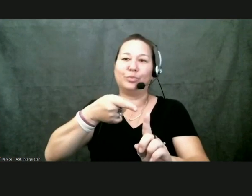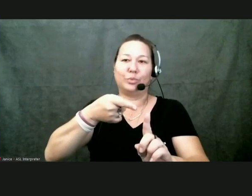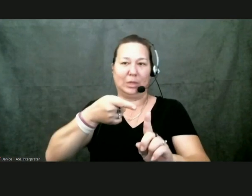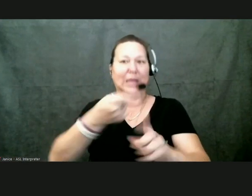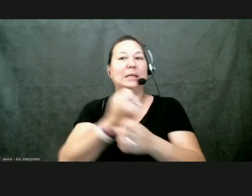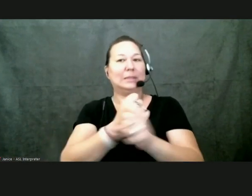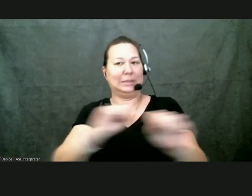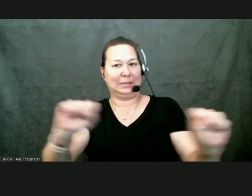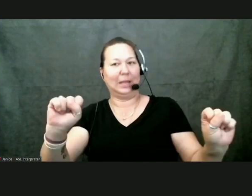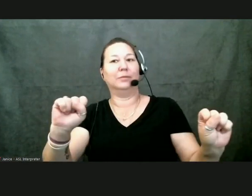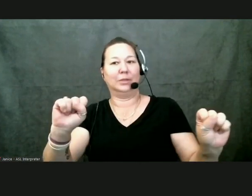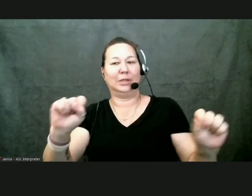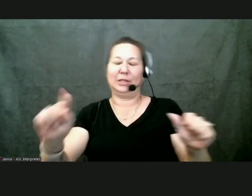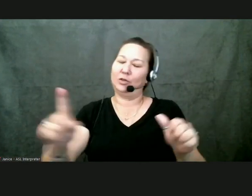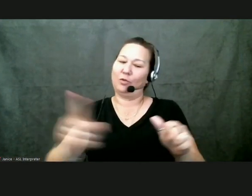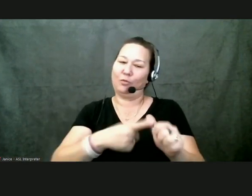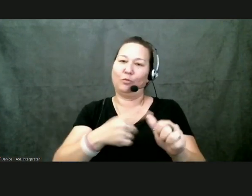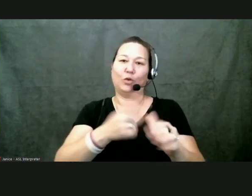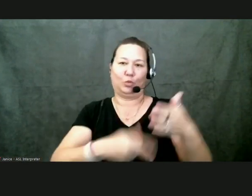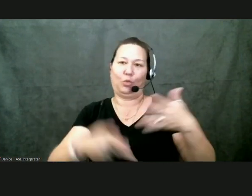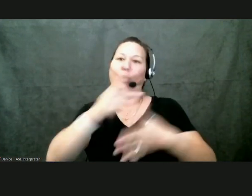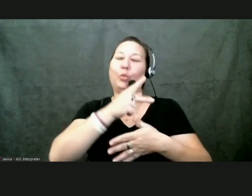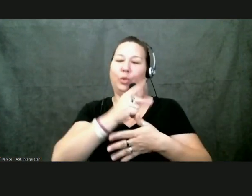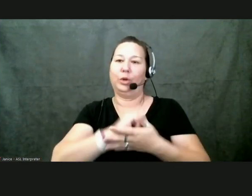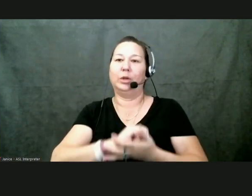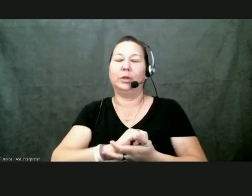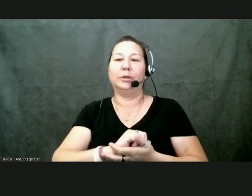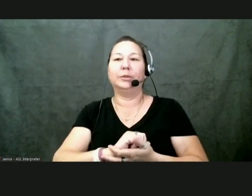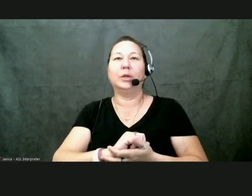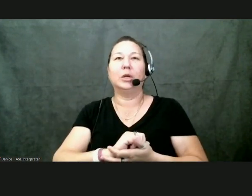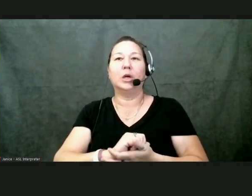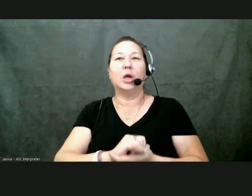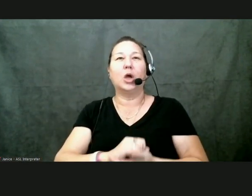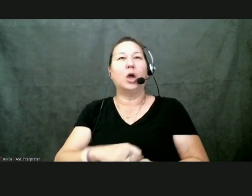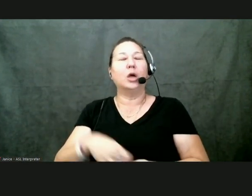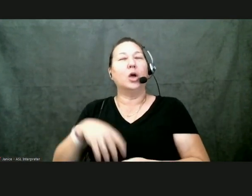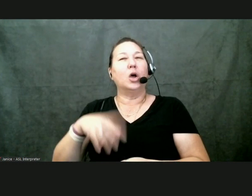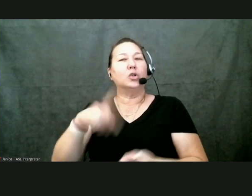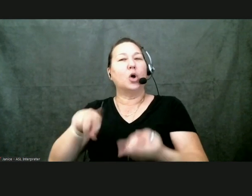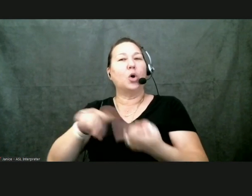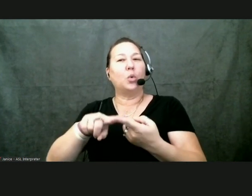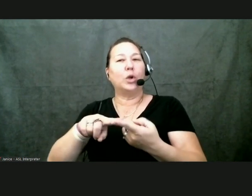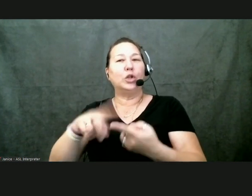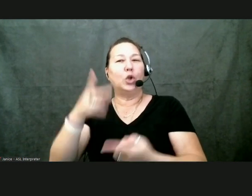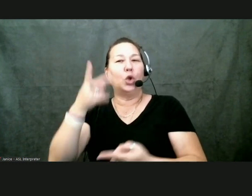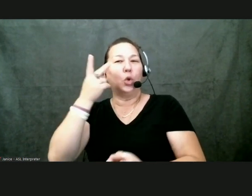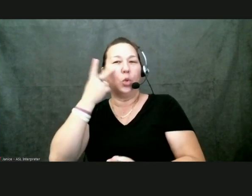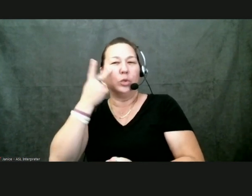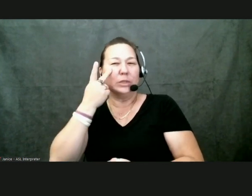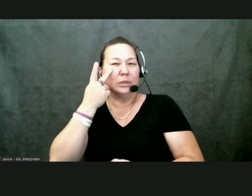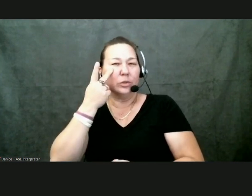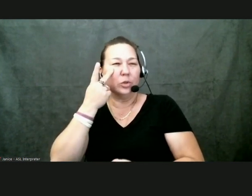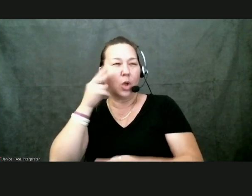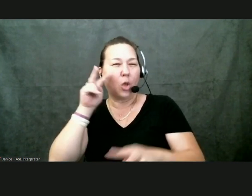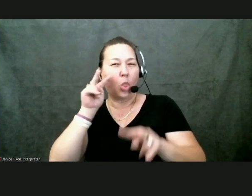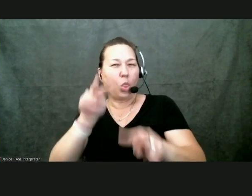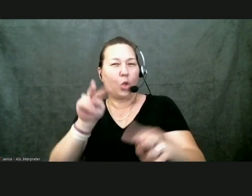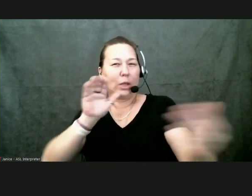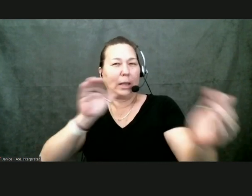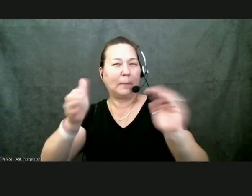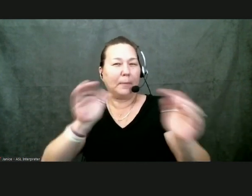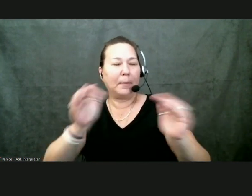protected class. And so when you look at a store operation versus a school operation, it has a